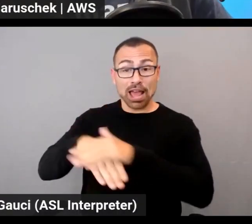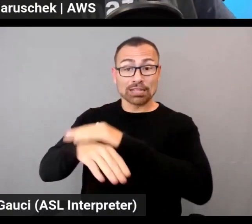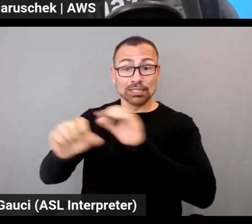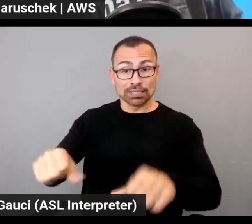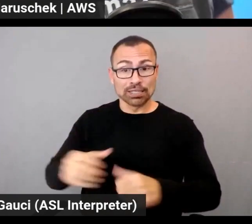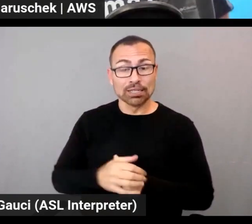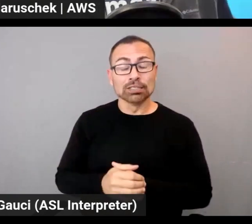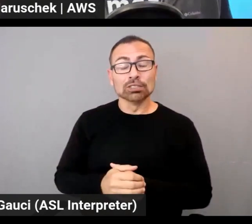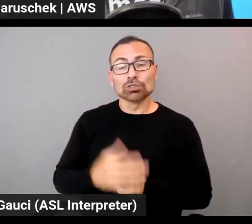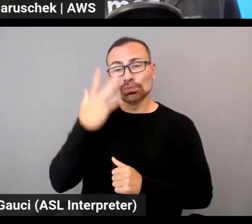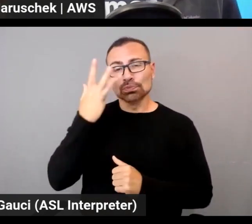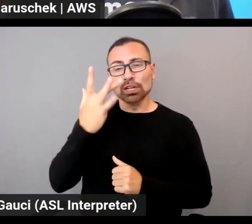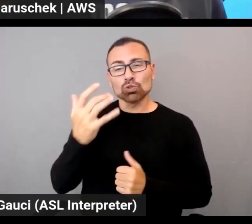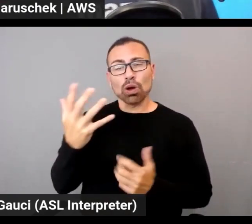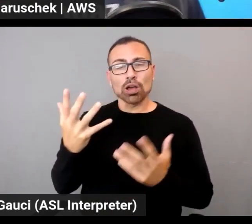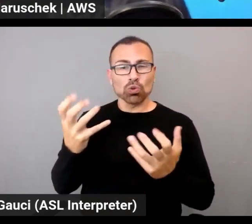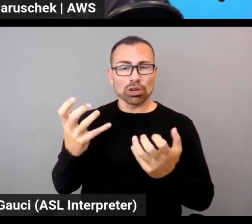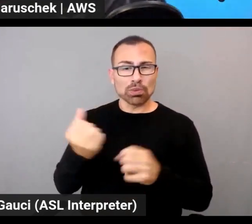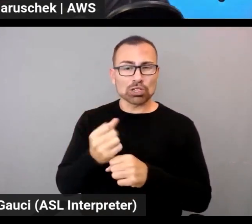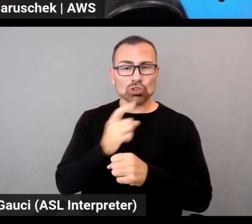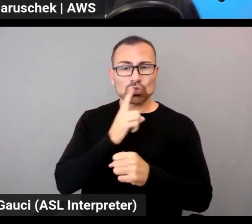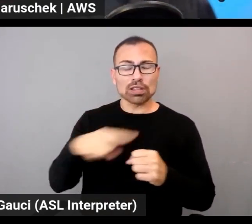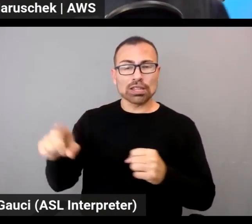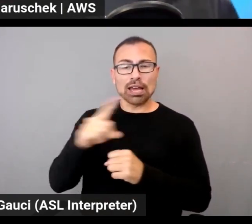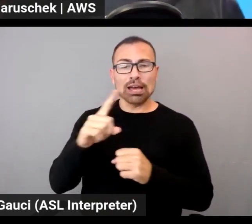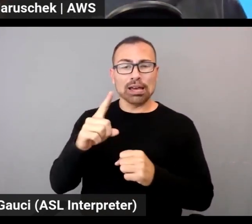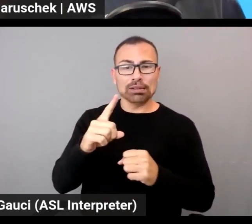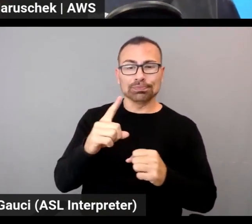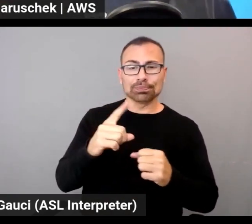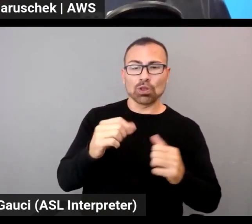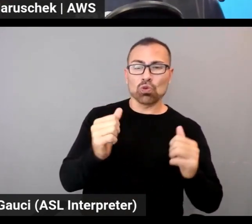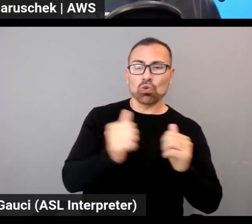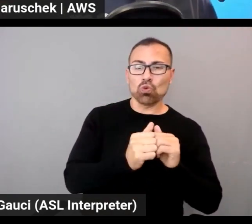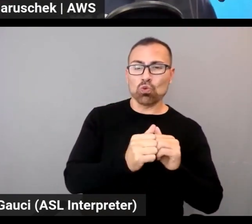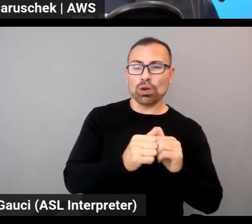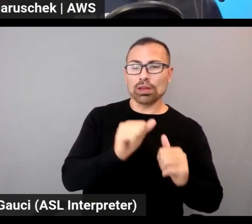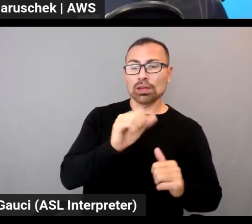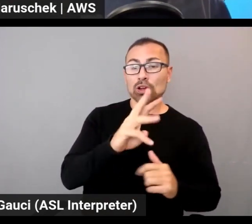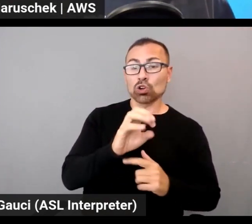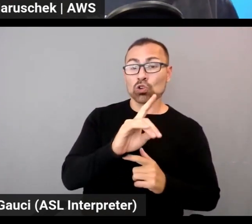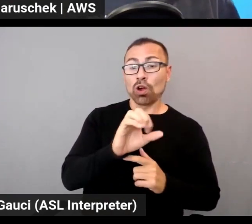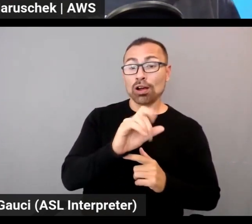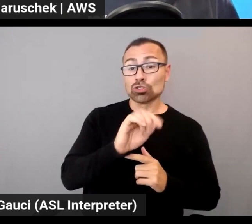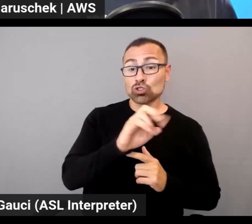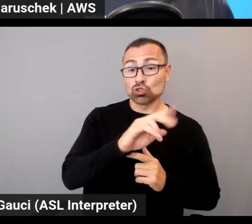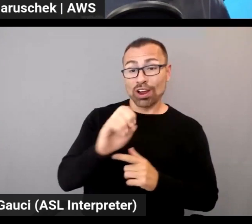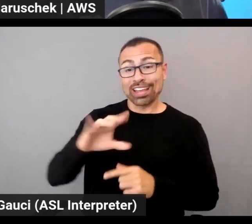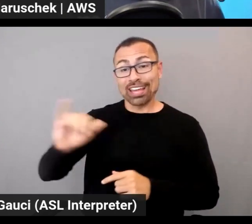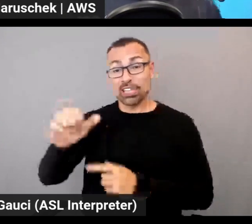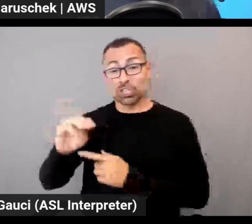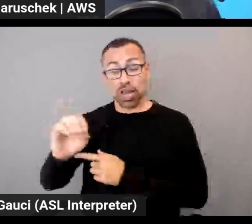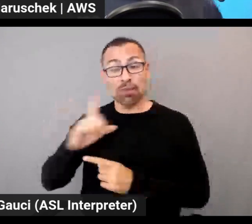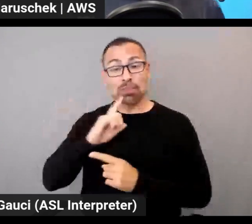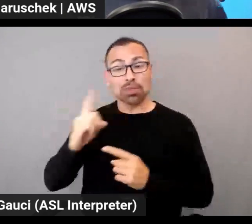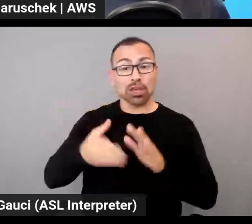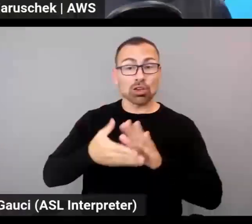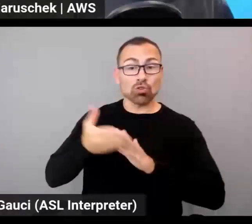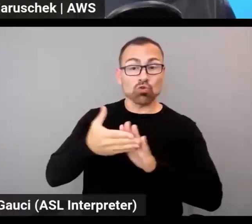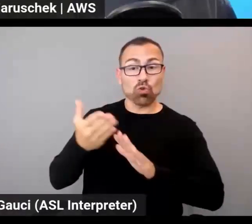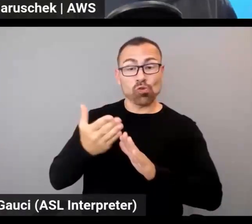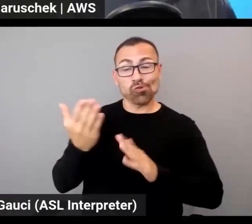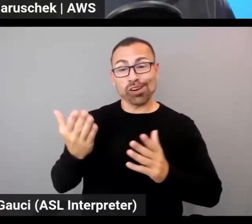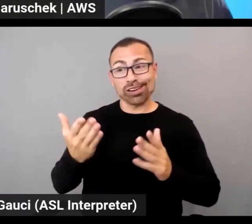they're running assessment scores on your device to make sure that you're at a certain policy level, and they're going to send